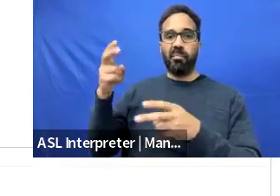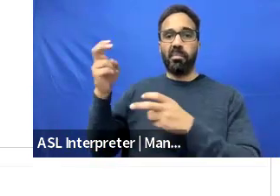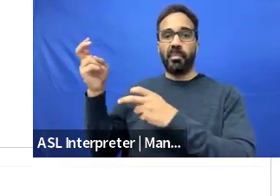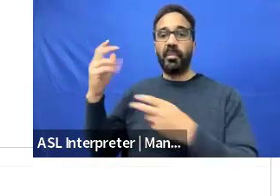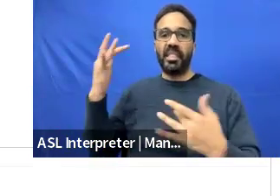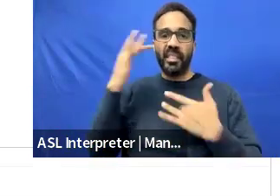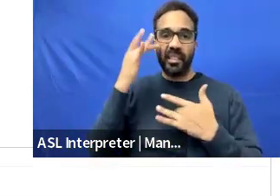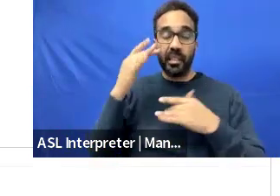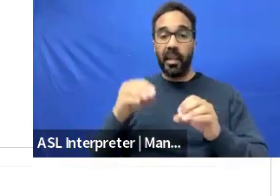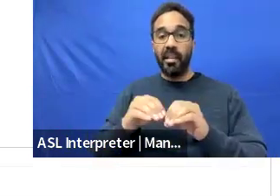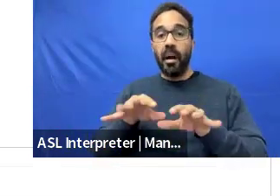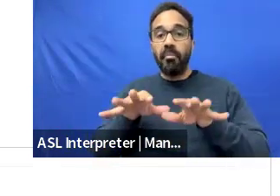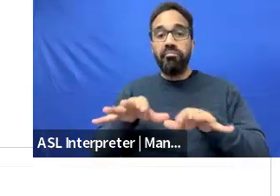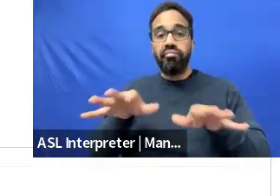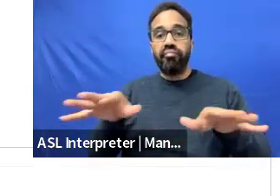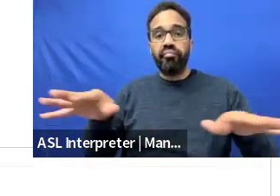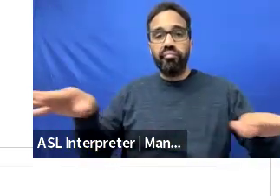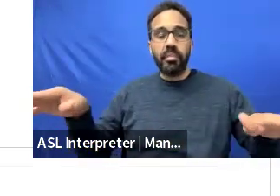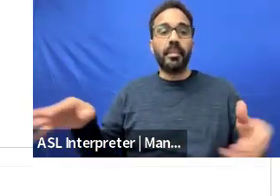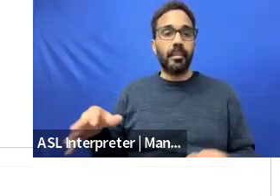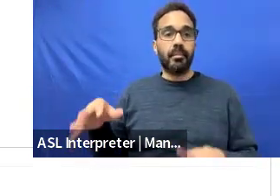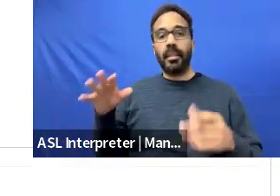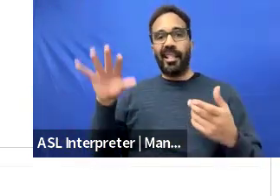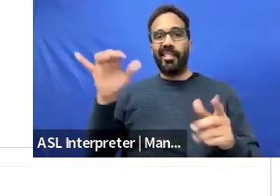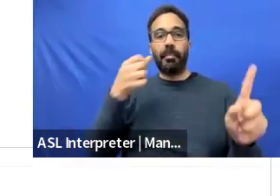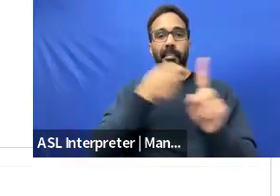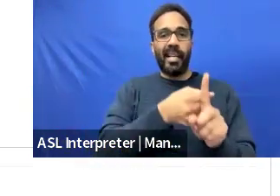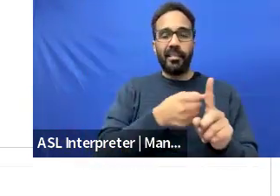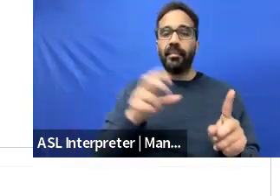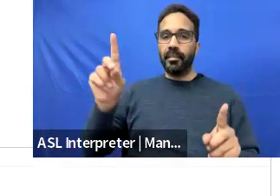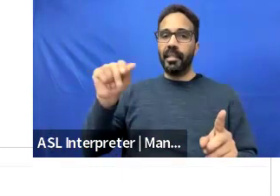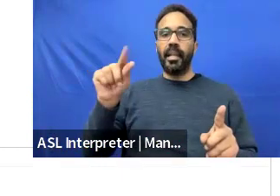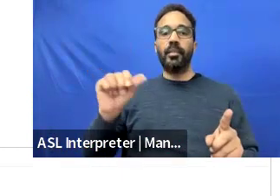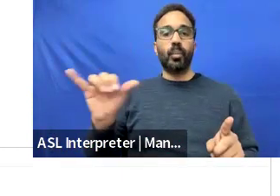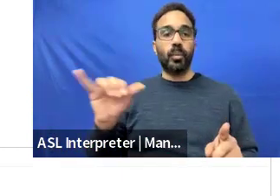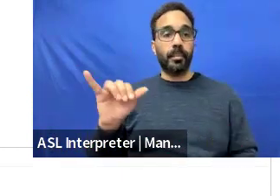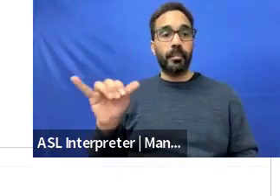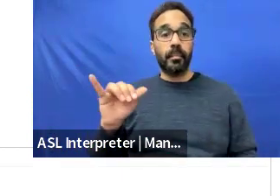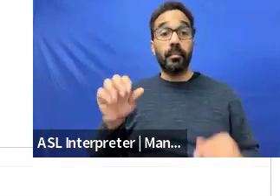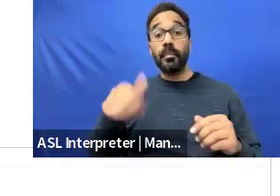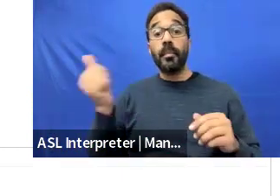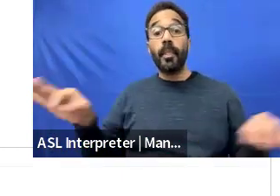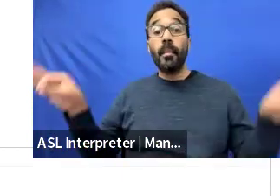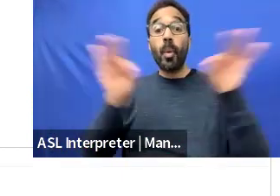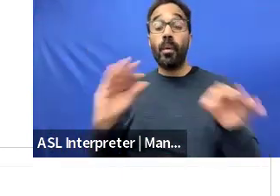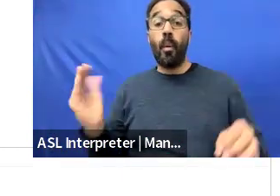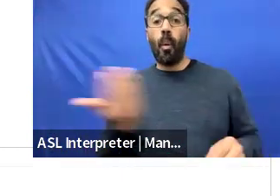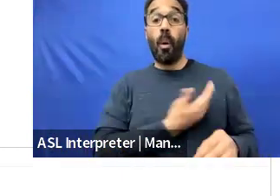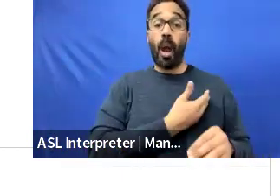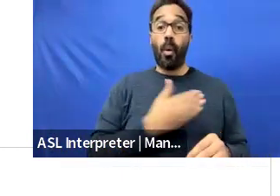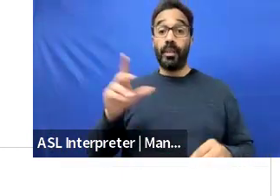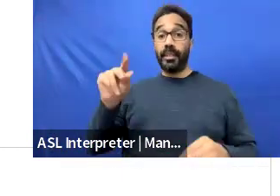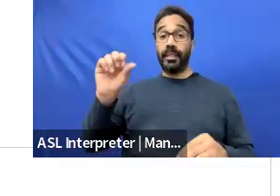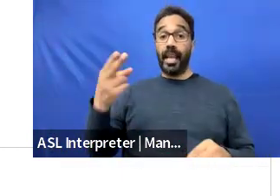of affect the data as well. So another important thing about our dashboards, especially this one, this is